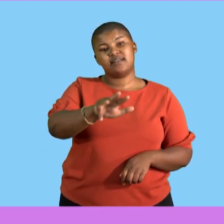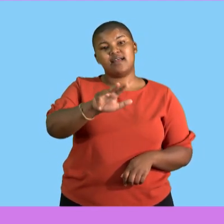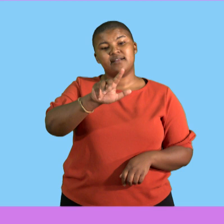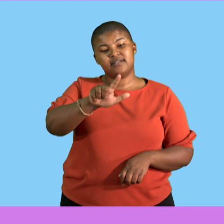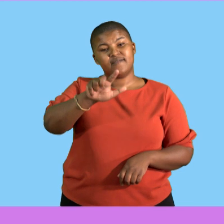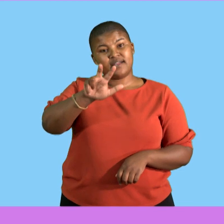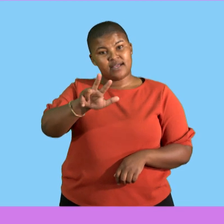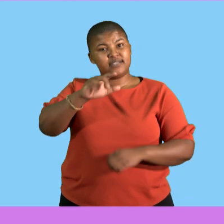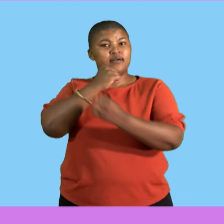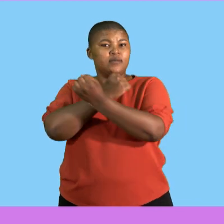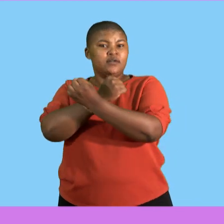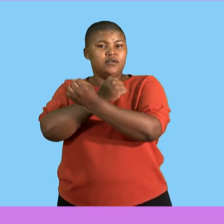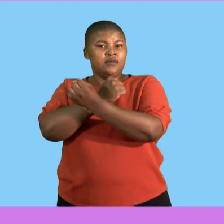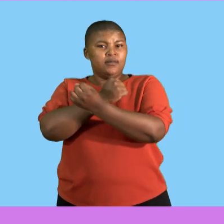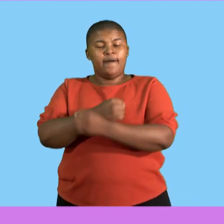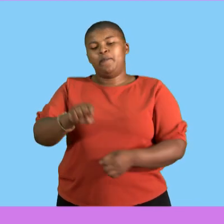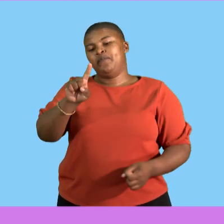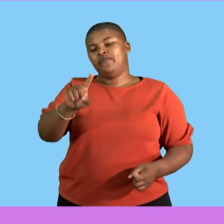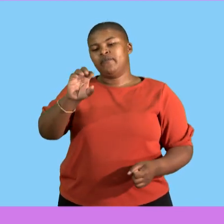68,978 multiplied by